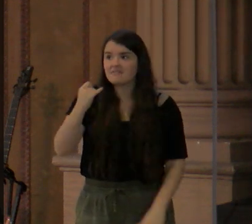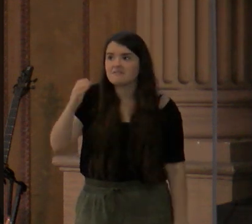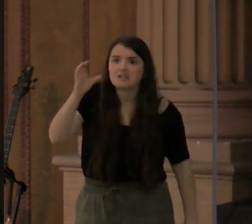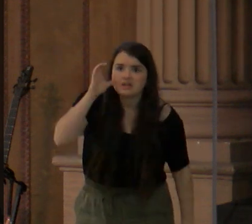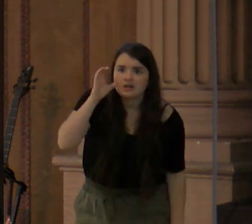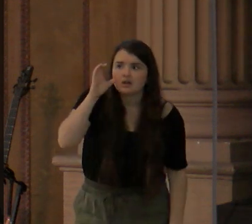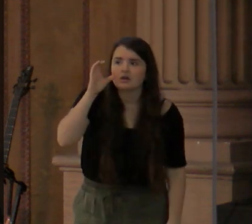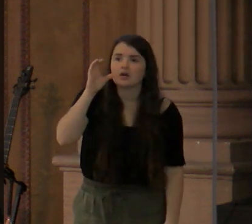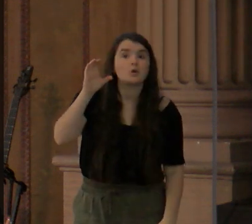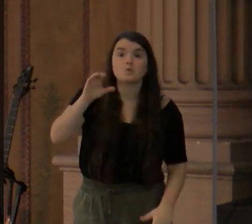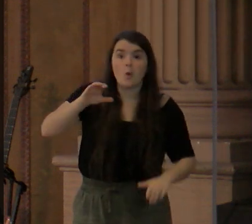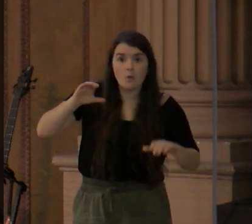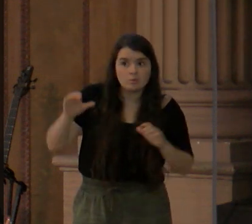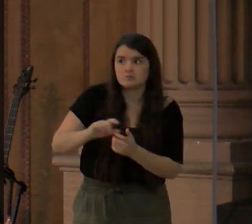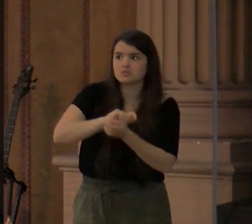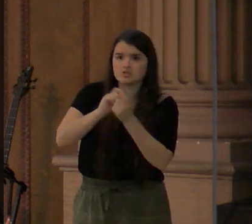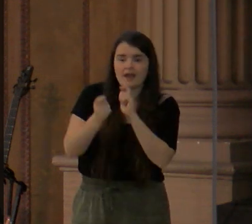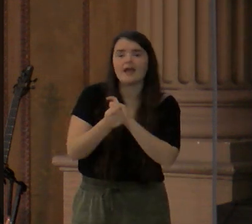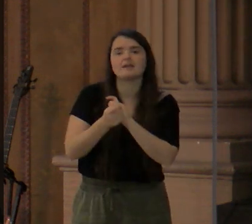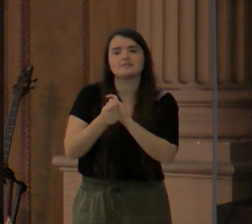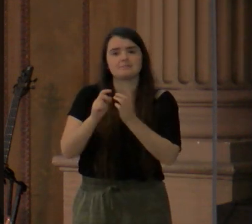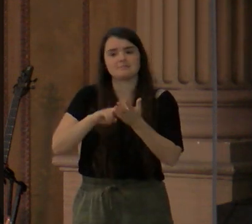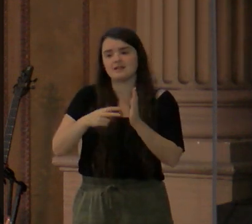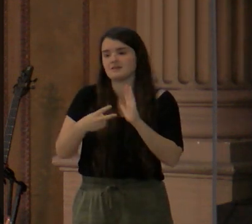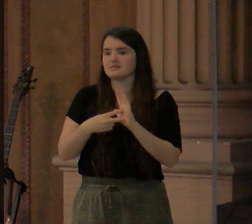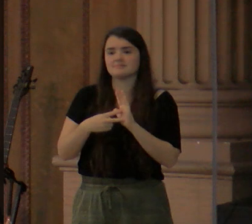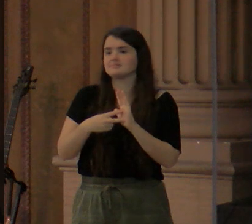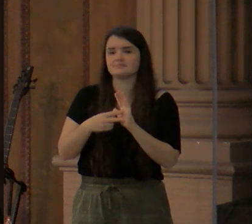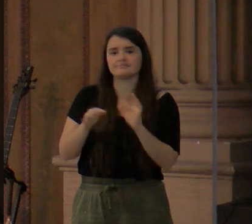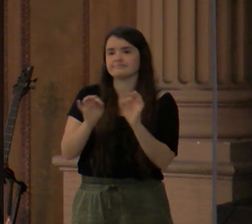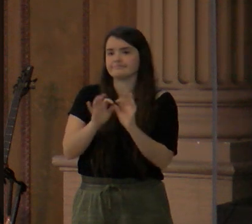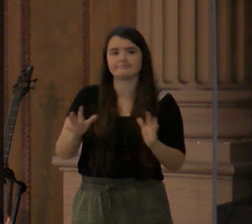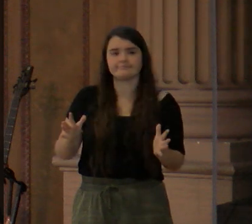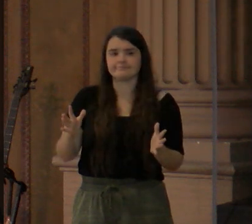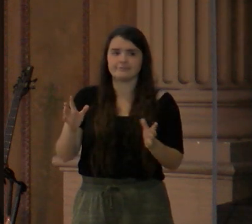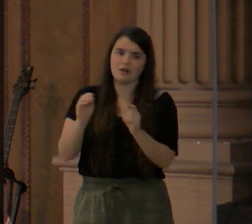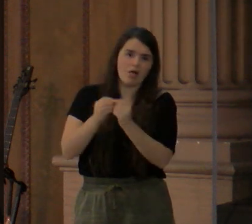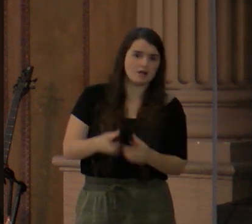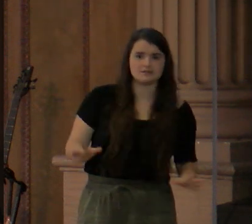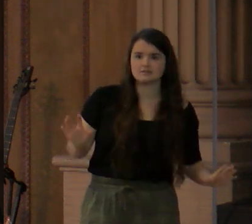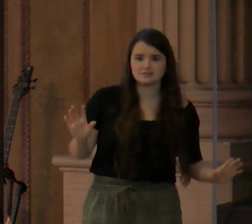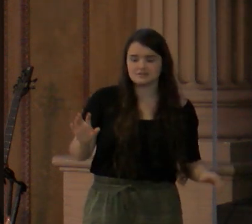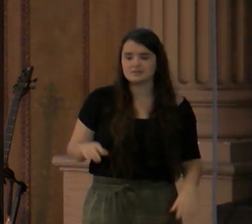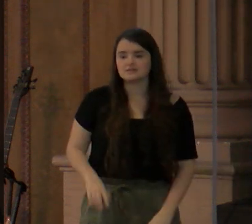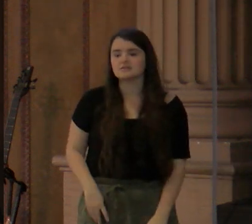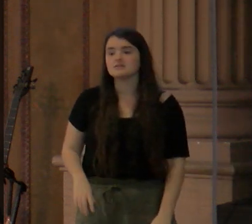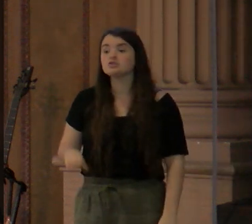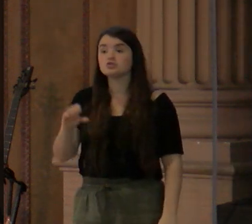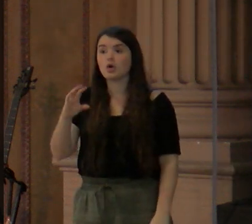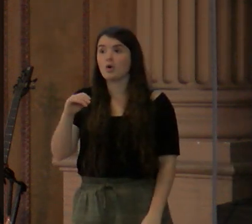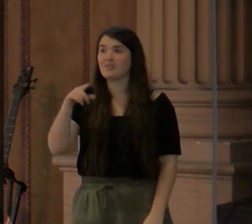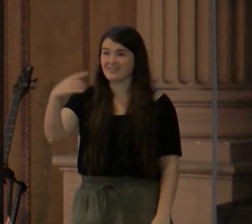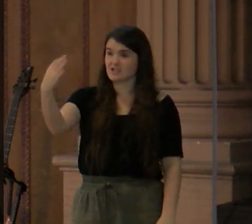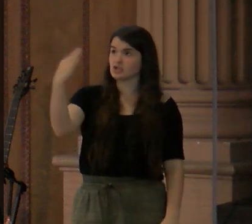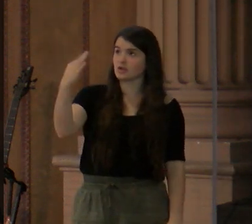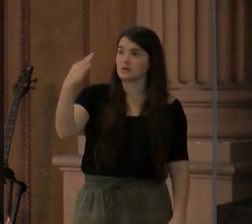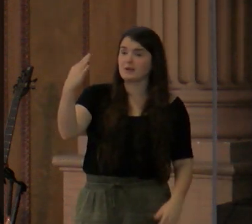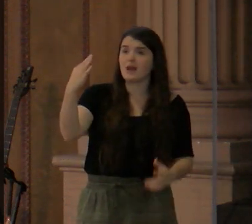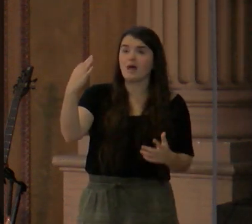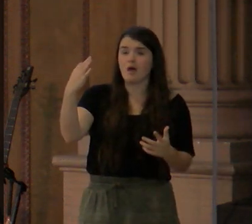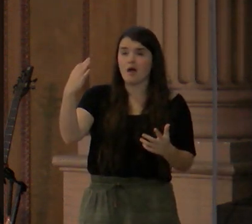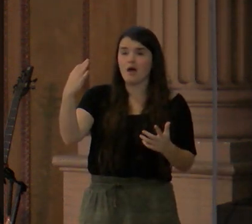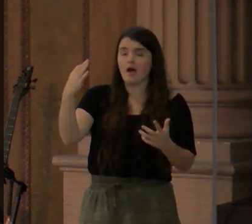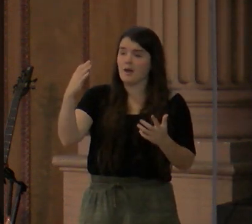We'll read the sermon, we'll see the ways that we've fallen short, and so certainly the first thing we should do with that is go running to Jesus and confess,